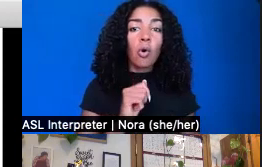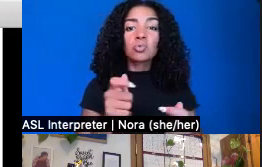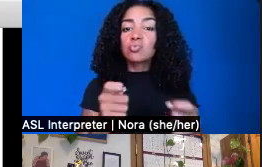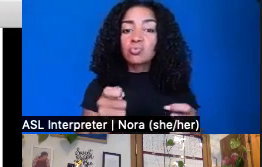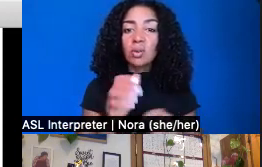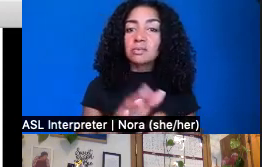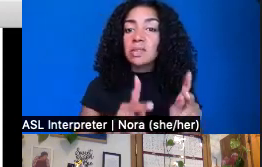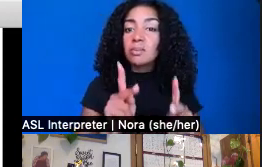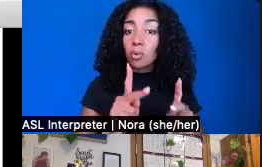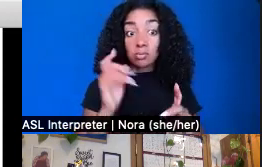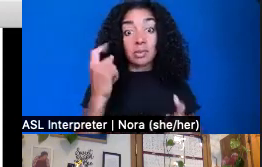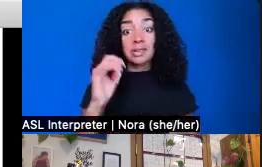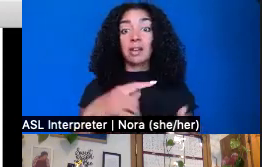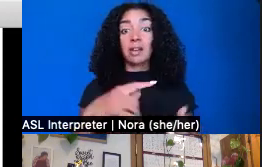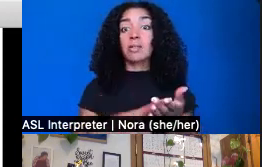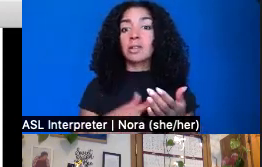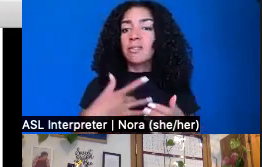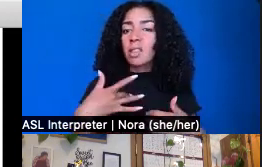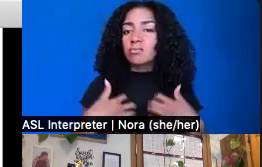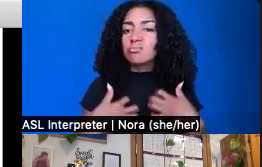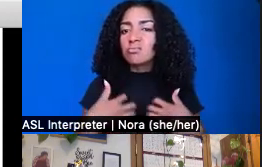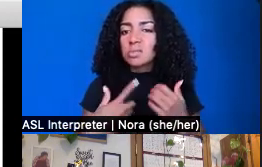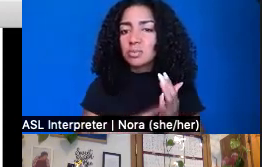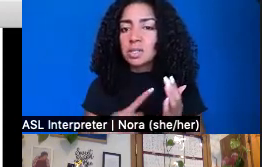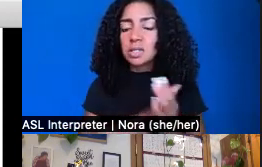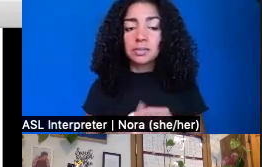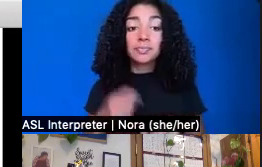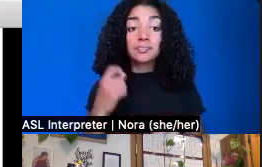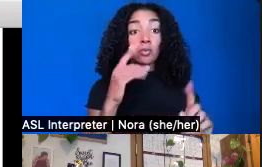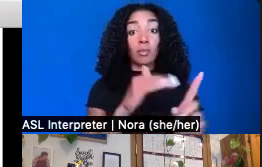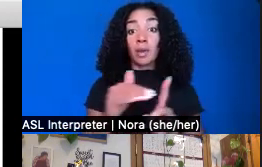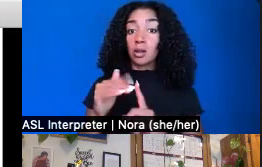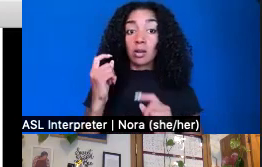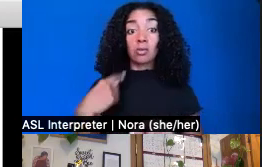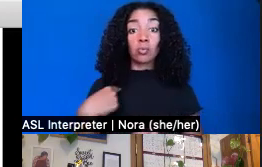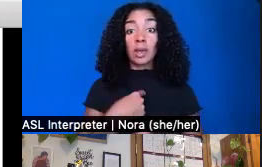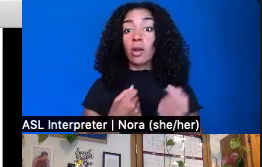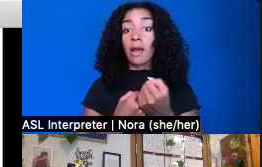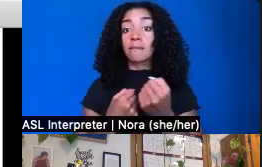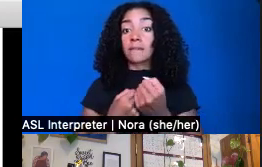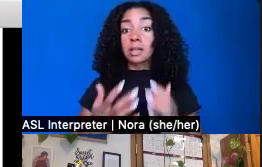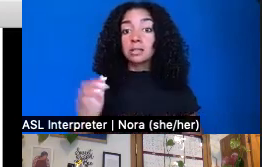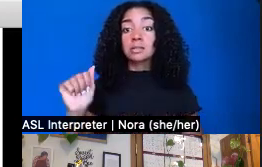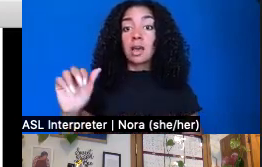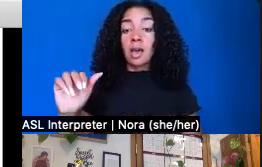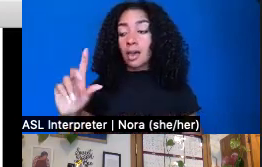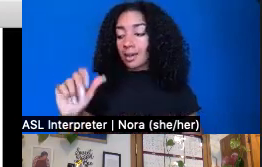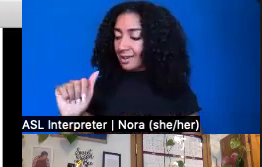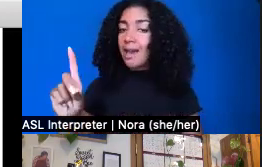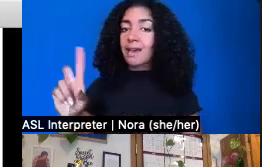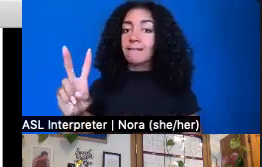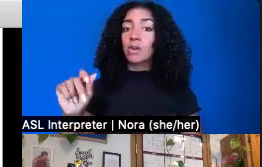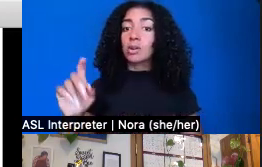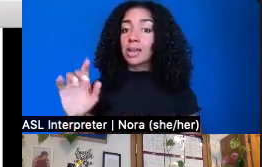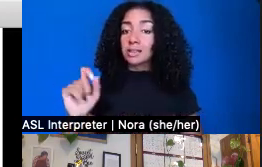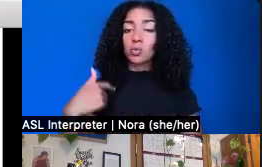Just a reminder that as advocates, we stand in biased support of survivors. And we stand outside of